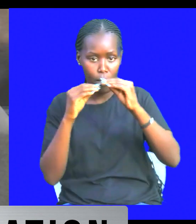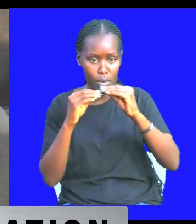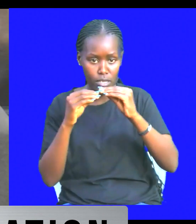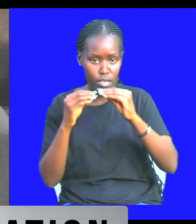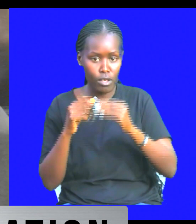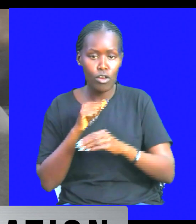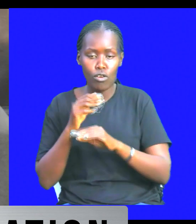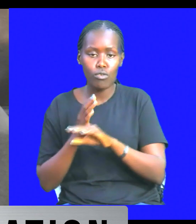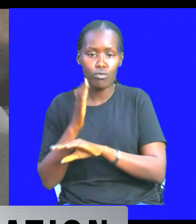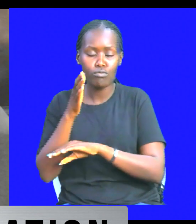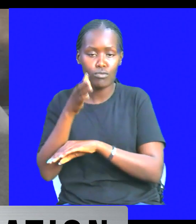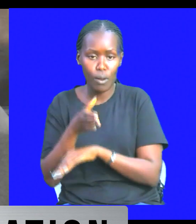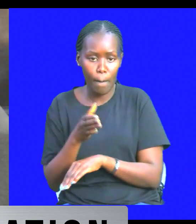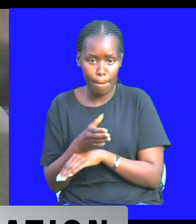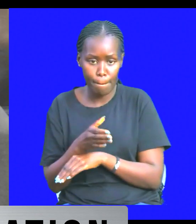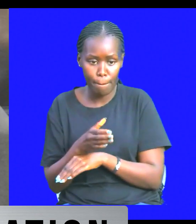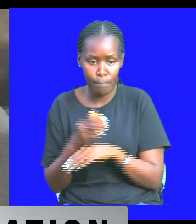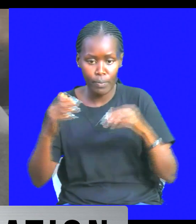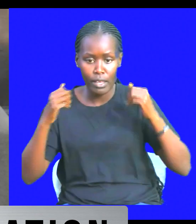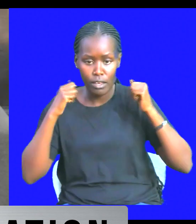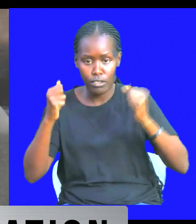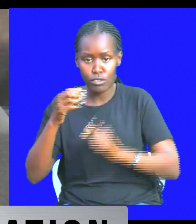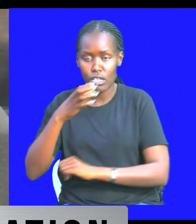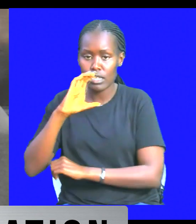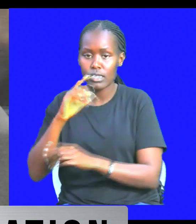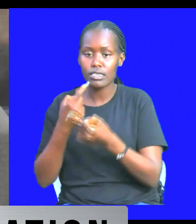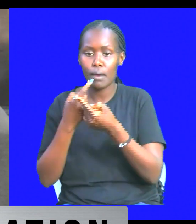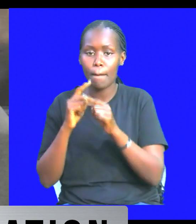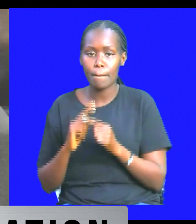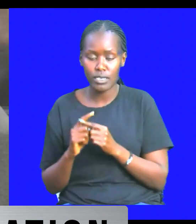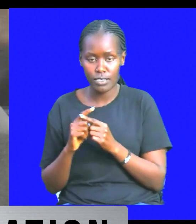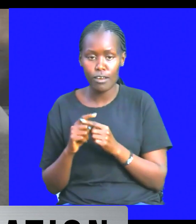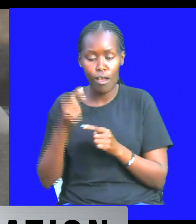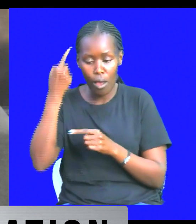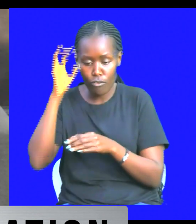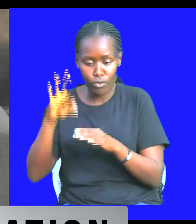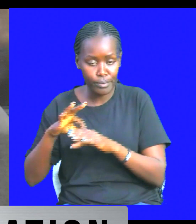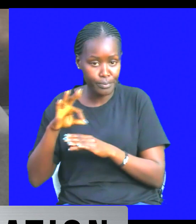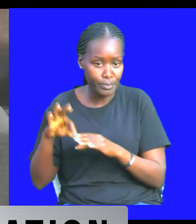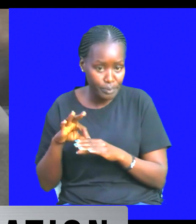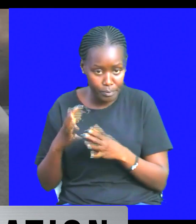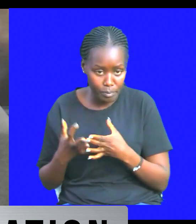the stronger drinks, but over chai. And